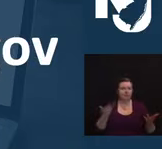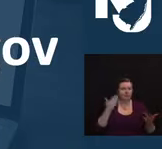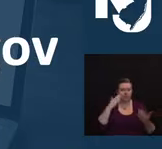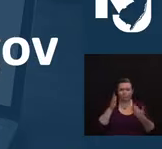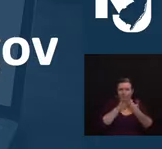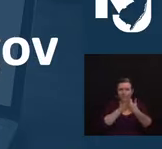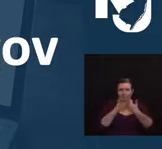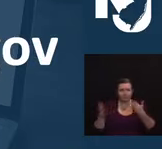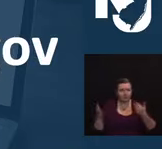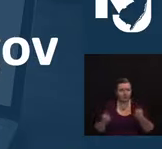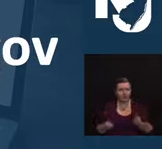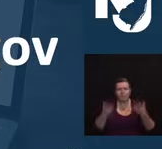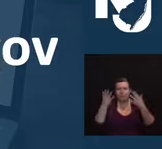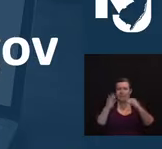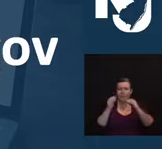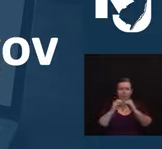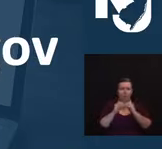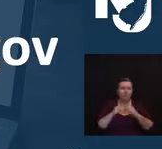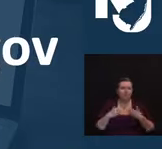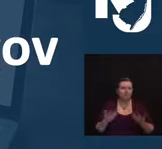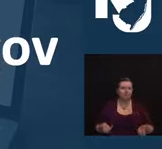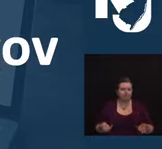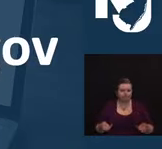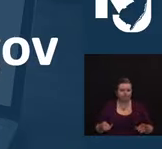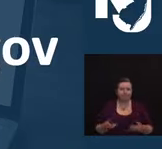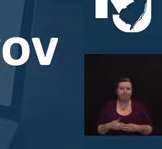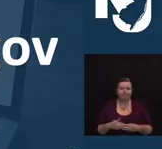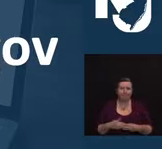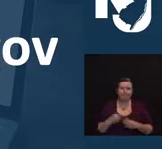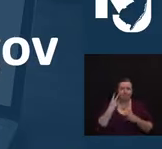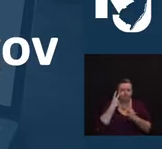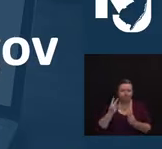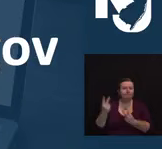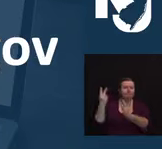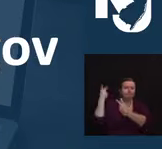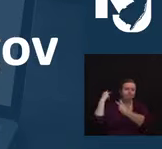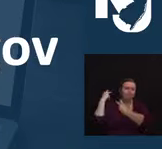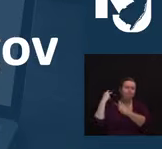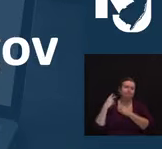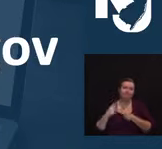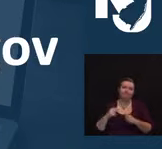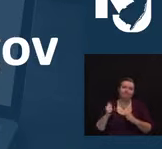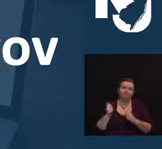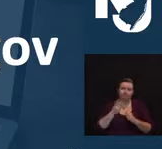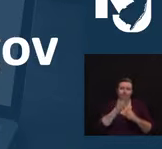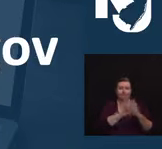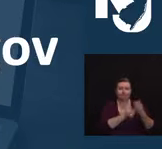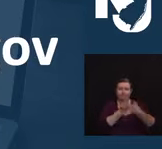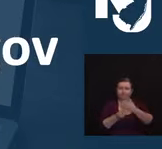of all we have lost, I think it is appropriate that we take a minute and observe a moment of silence.